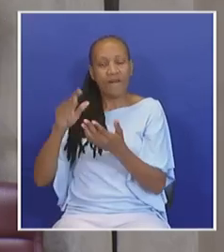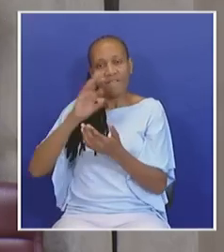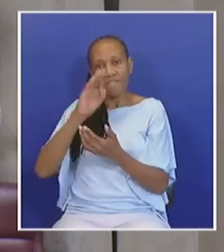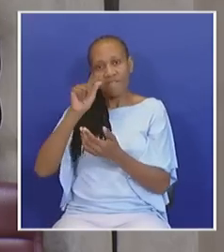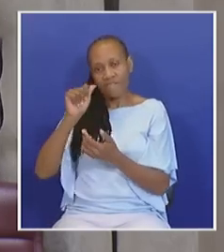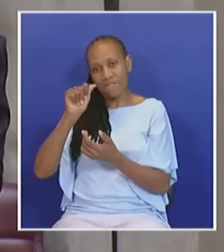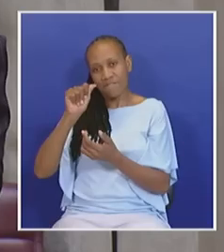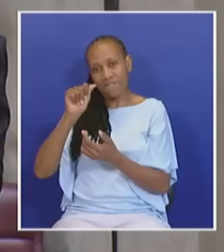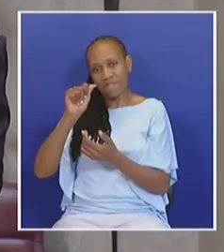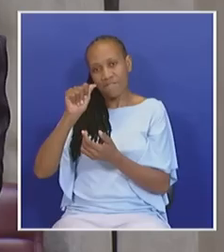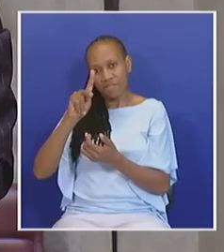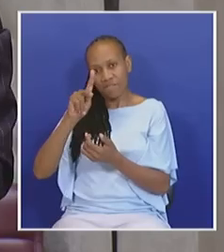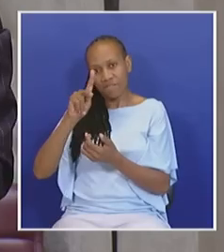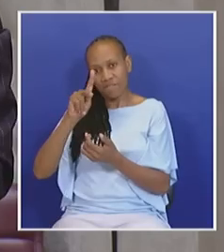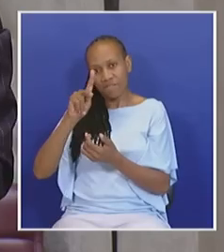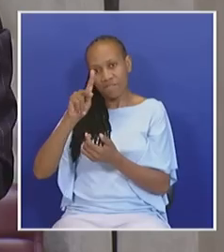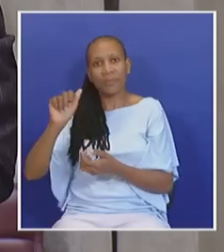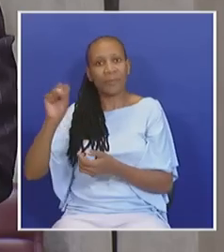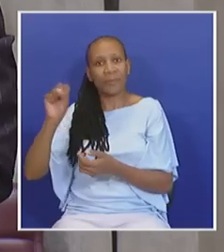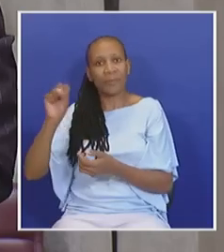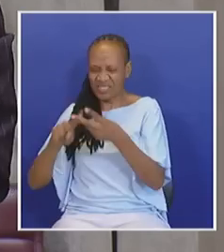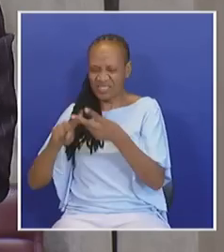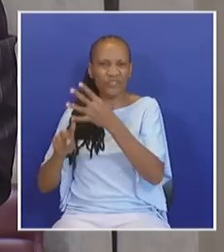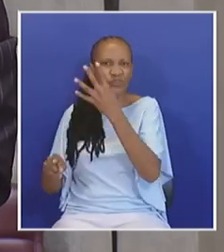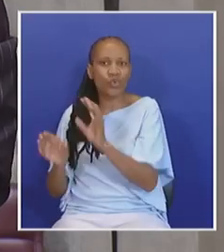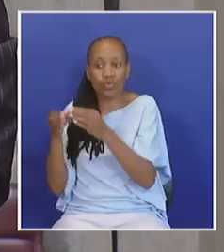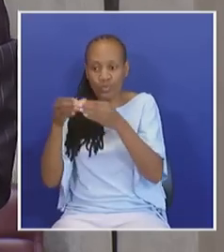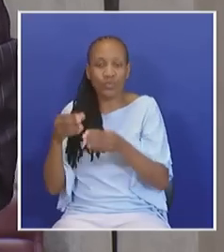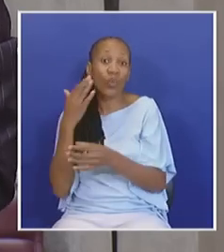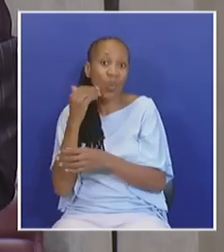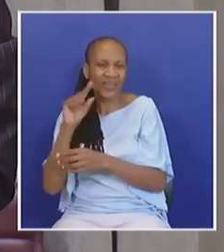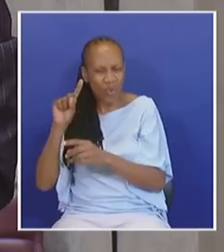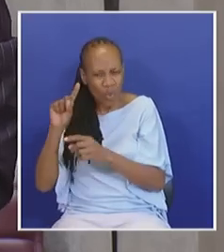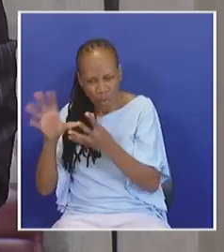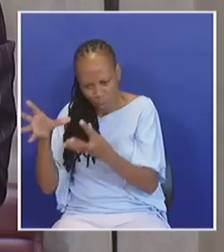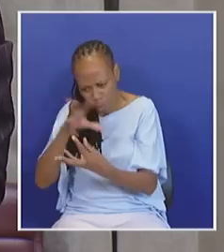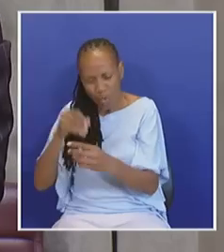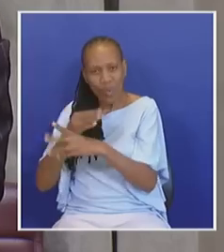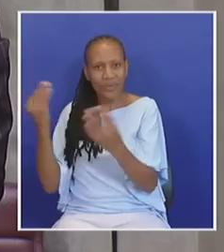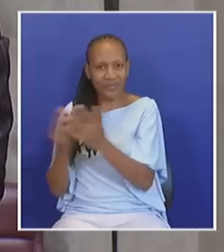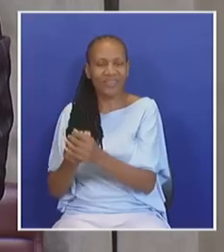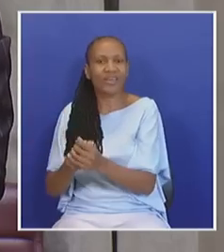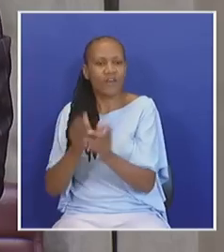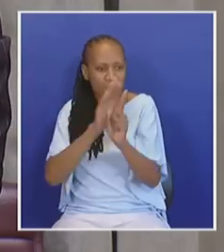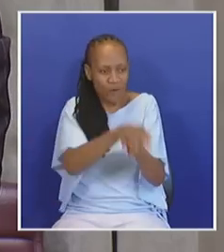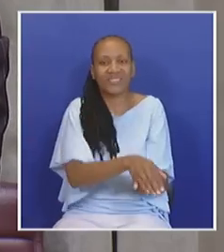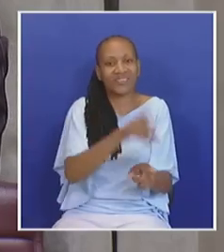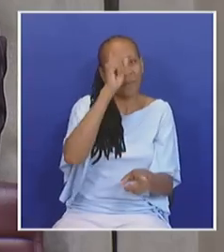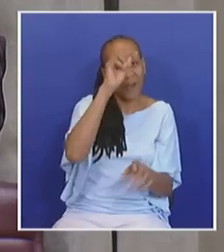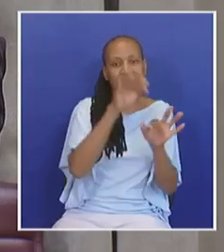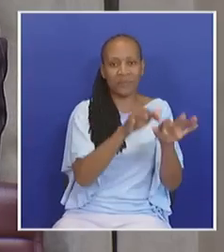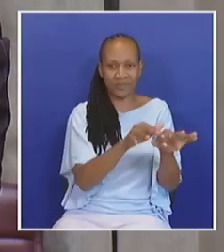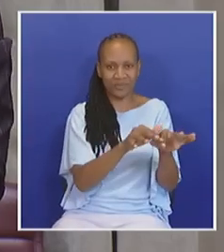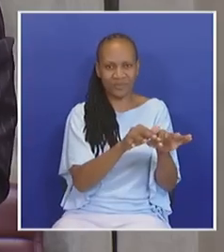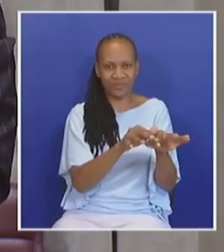and they sought to instill group fear among its beneficiaries for the future, which would include the black majority. This ensured